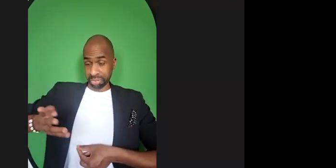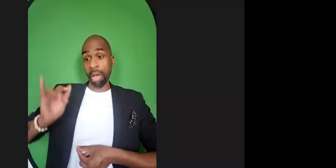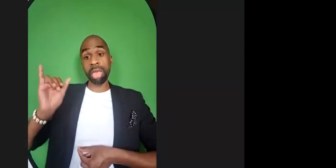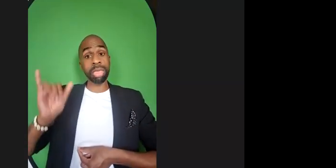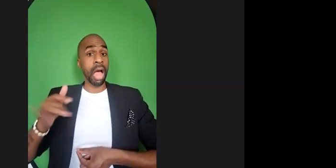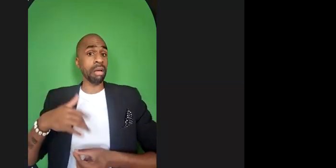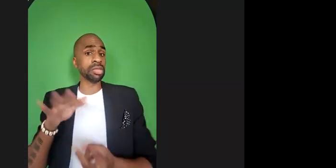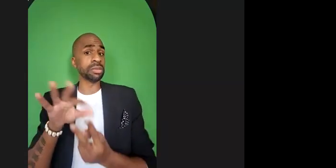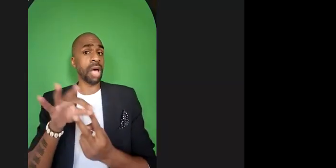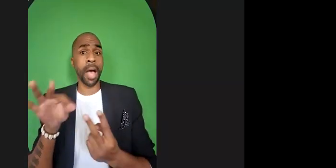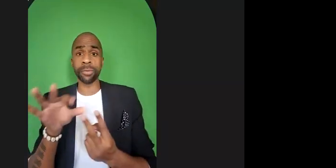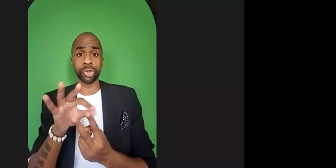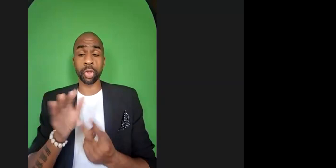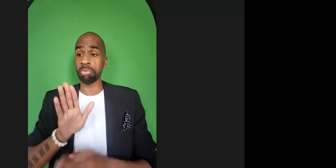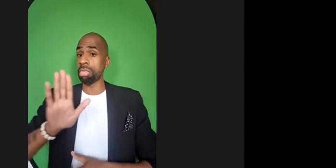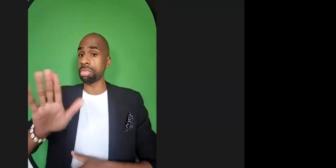discretion.